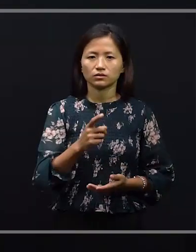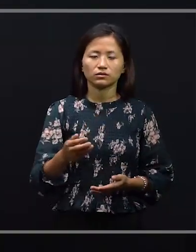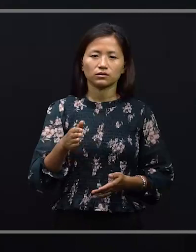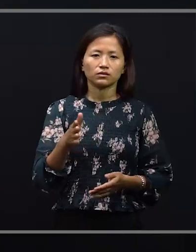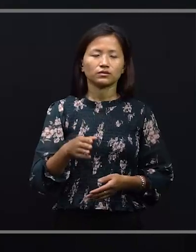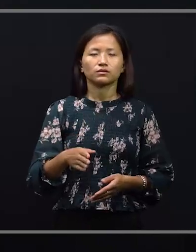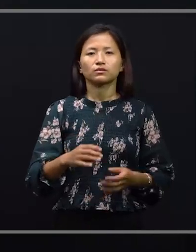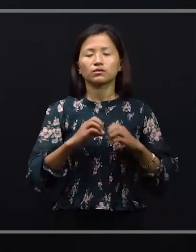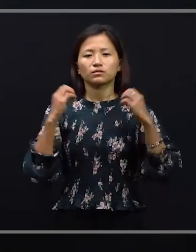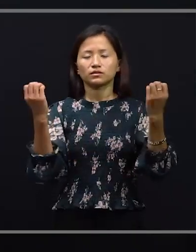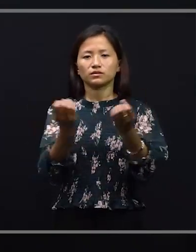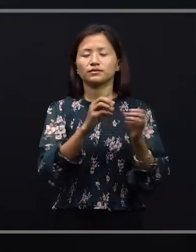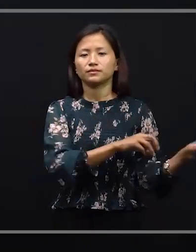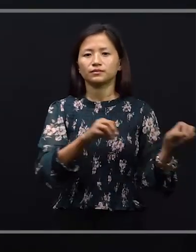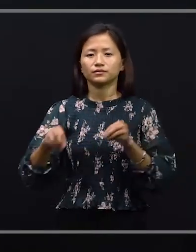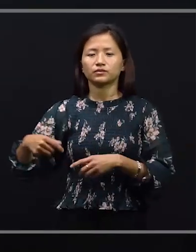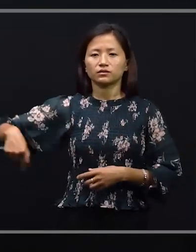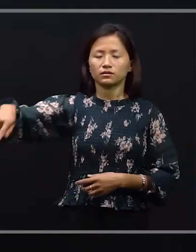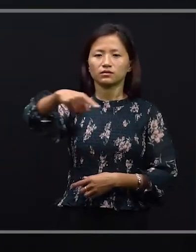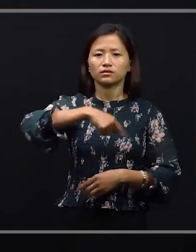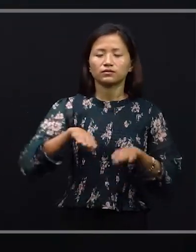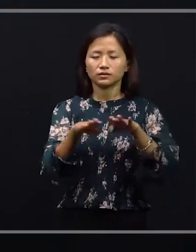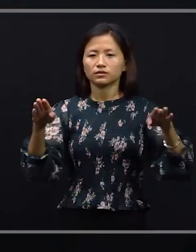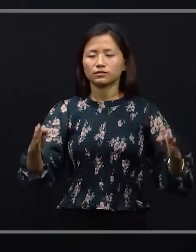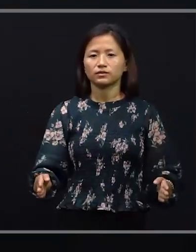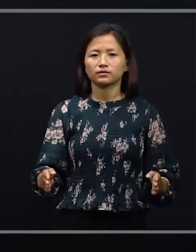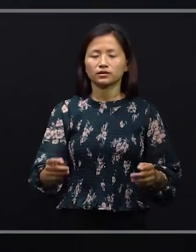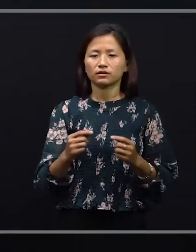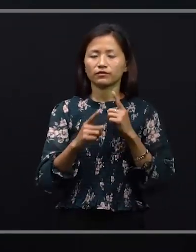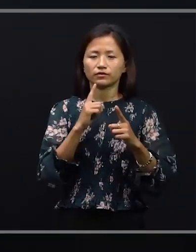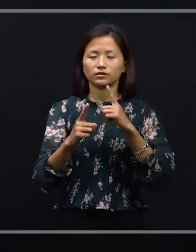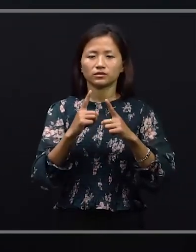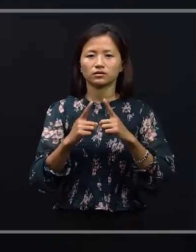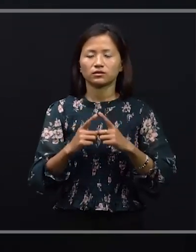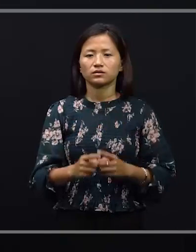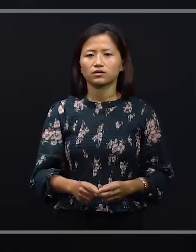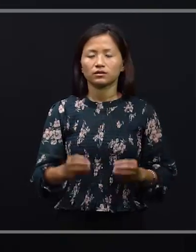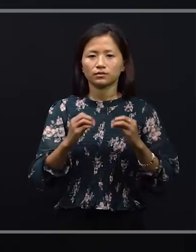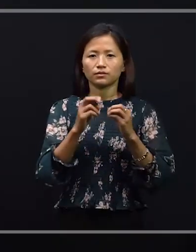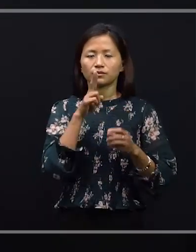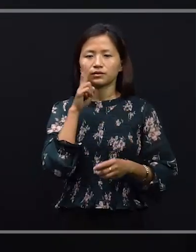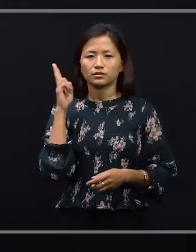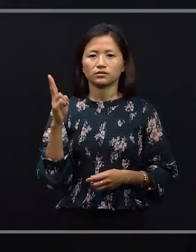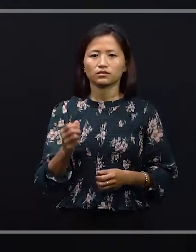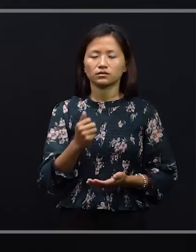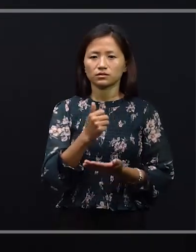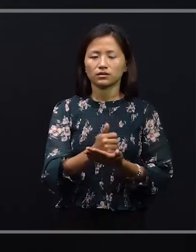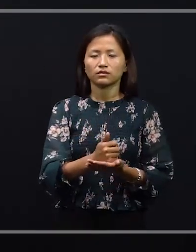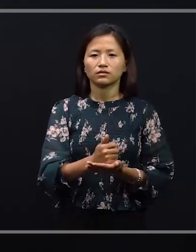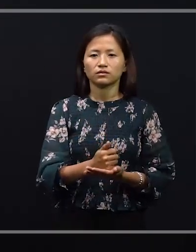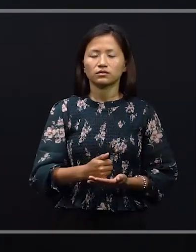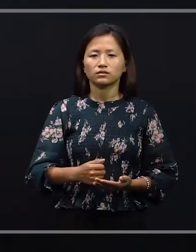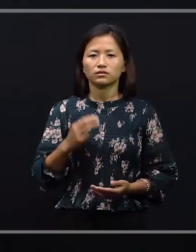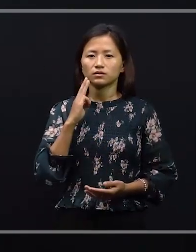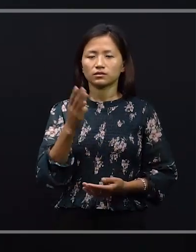and he said that he will attend the round table conference. And on the other side, okay, the British government also, they decided that they